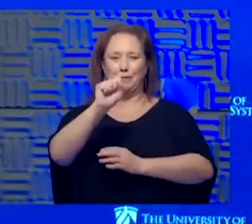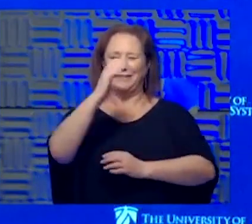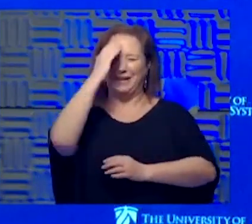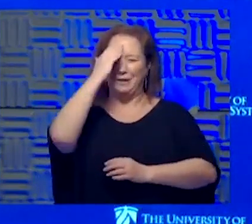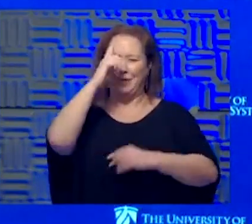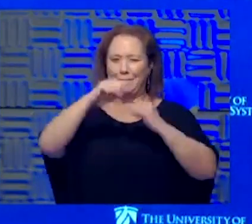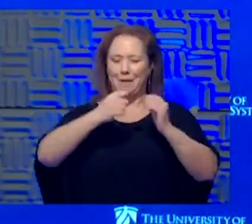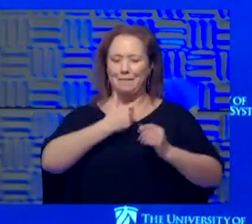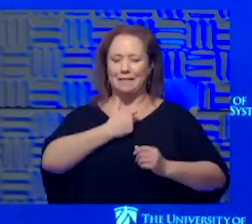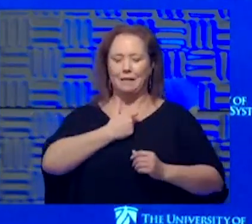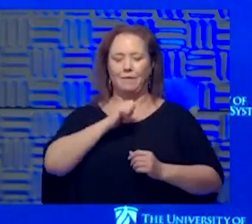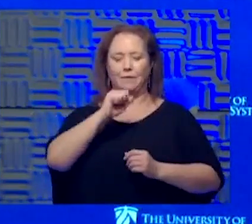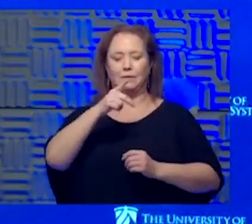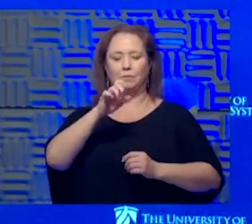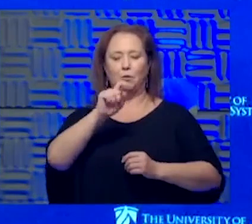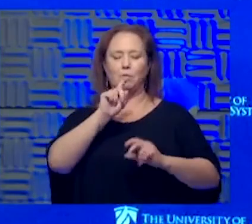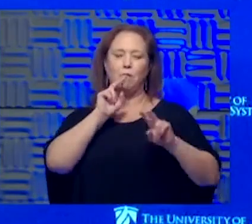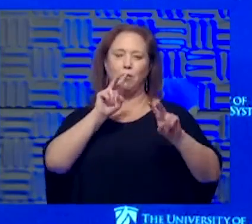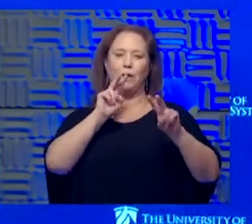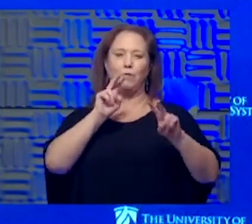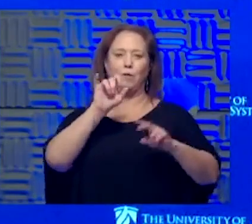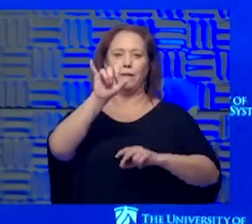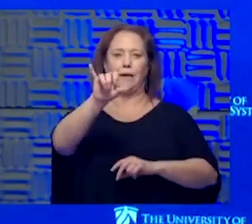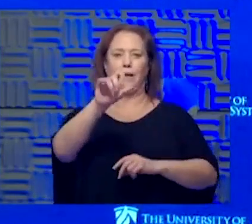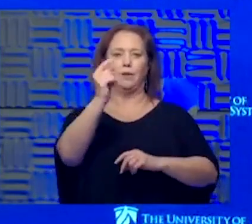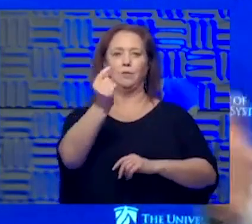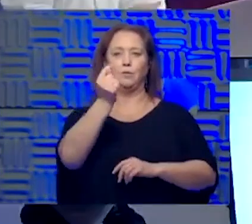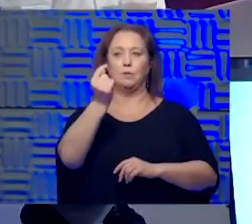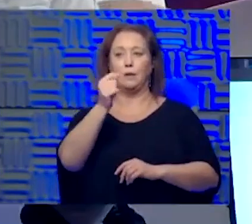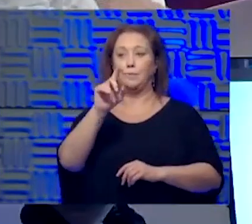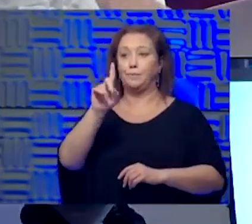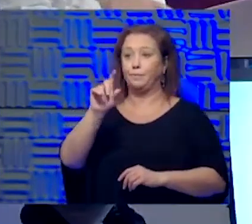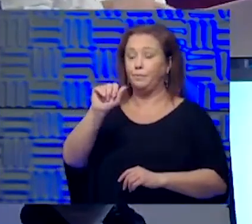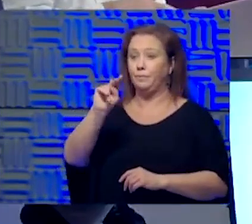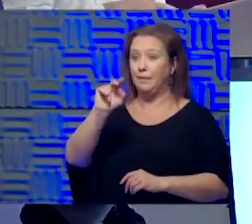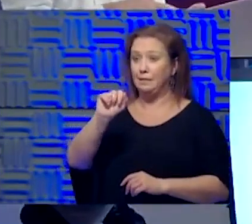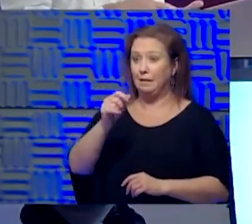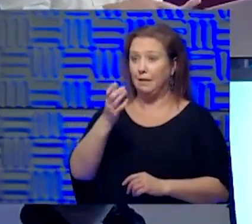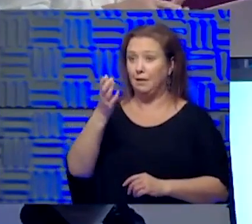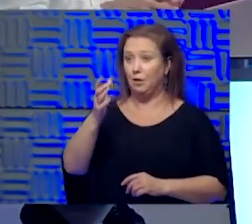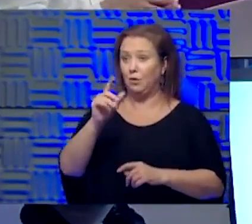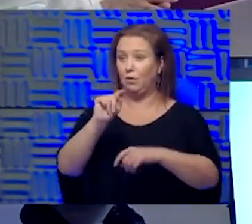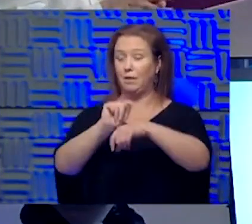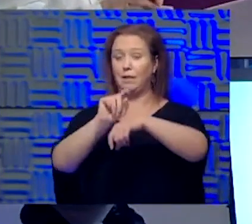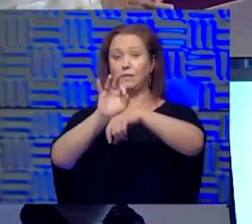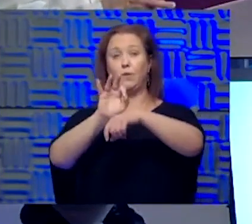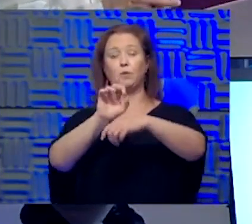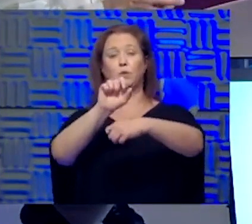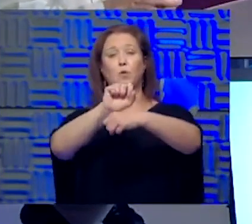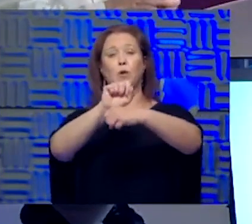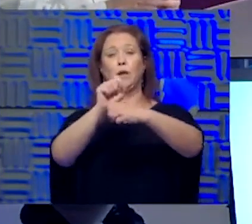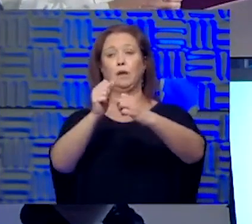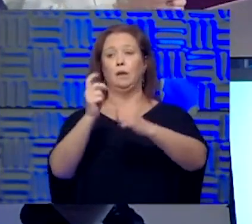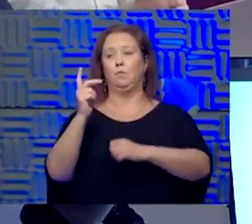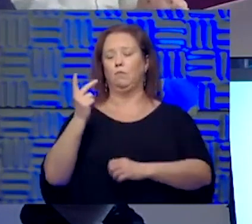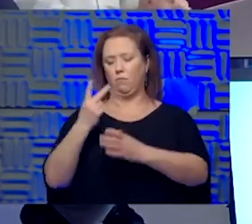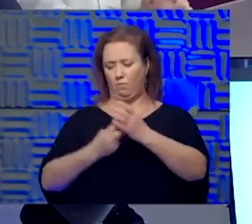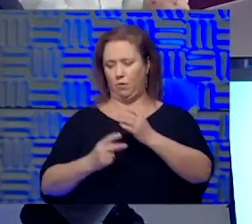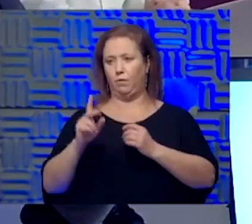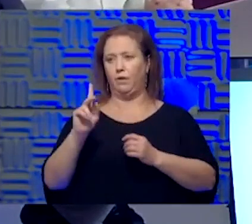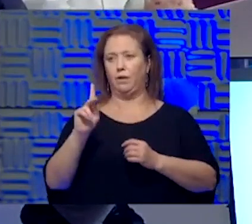now, are looking forward to that conversation on Tuesday. So Dana, you're actually on the task force working with KU. We're both on the task